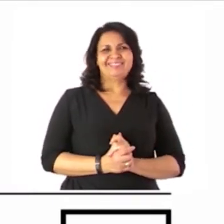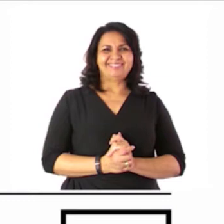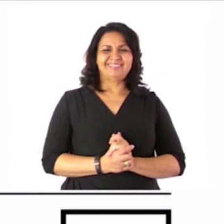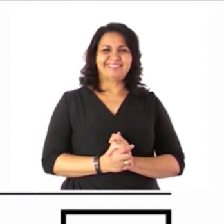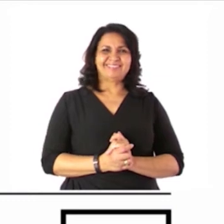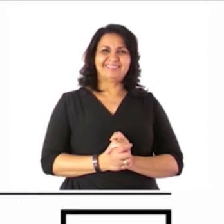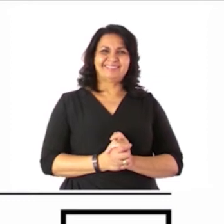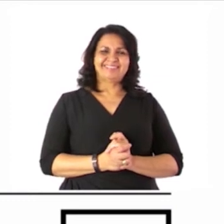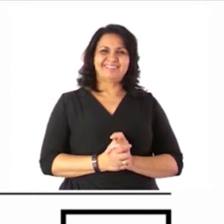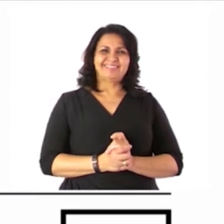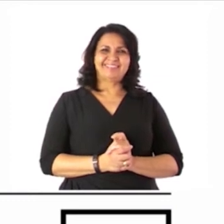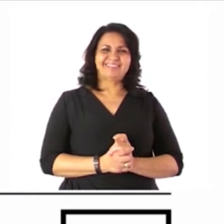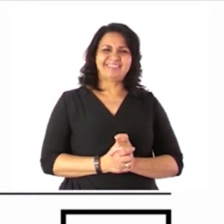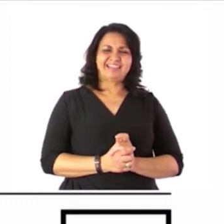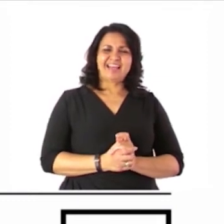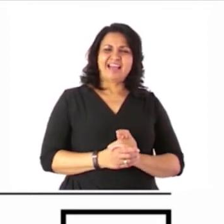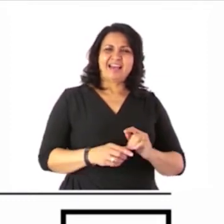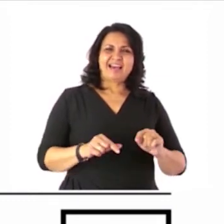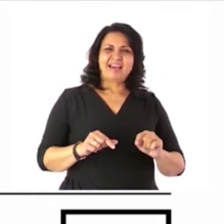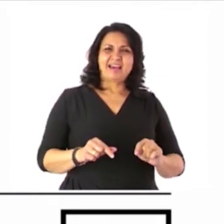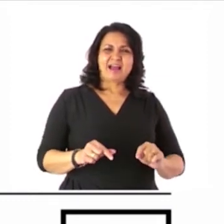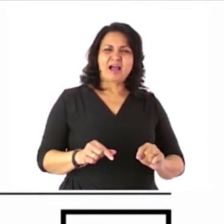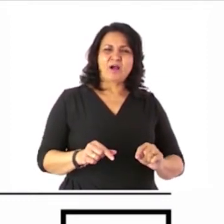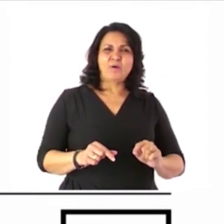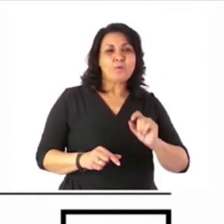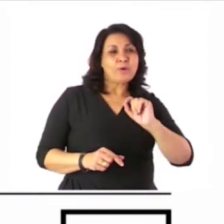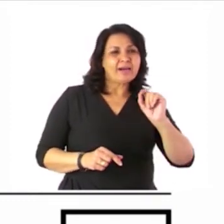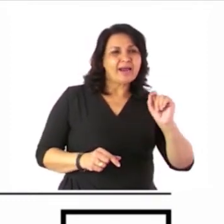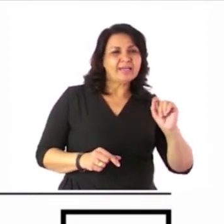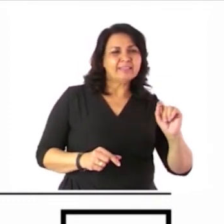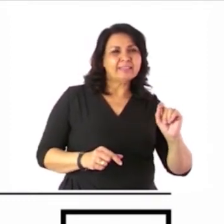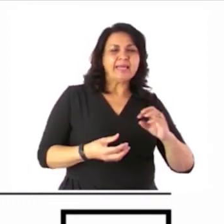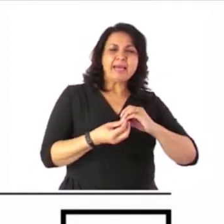right. Wonderful. Now we write the number 4 in the box.